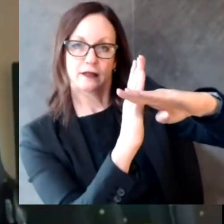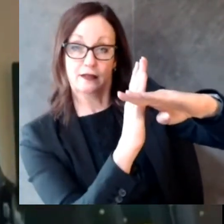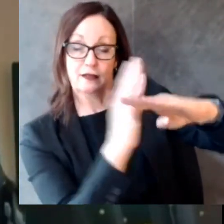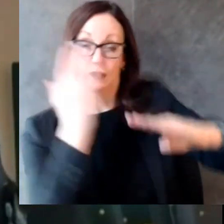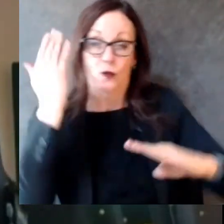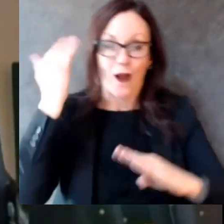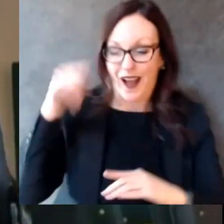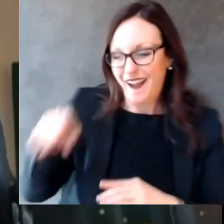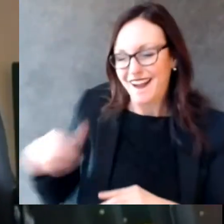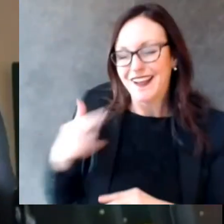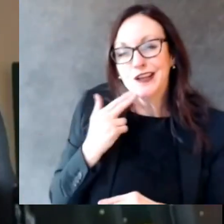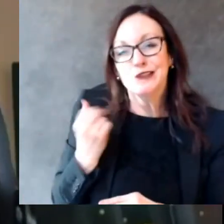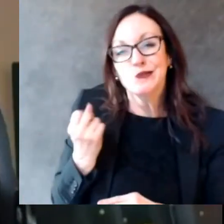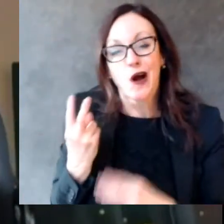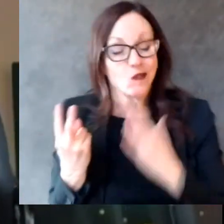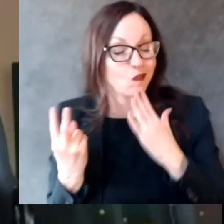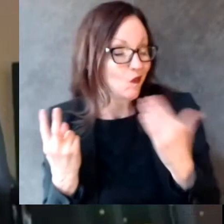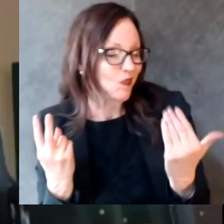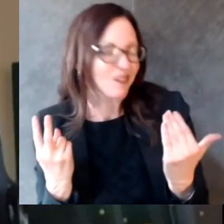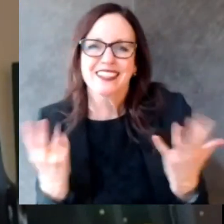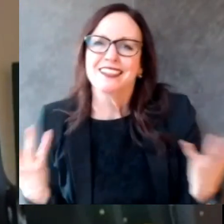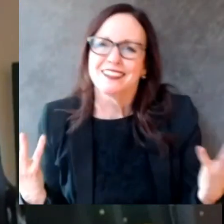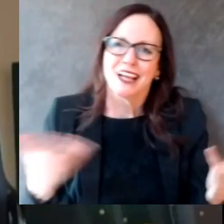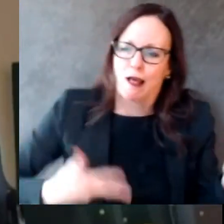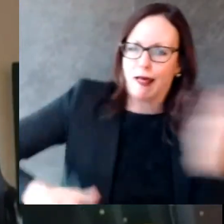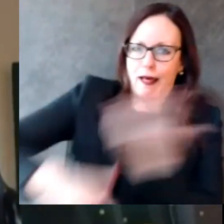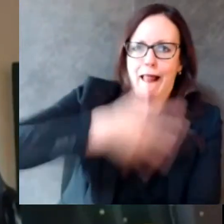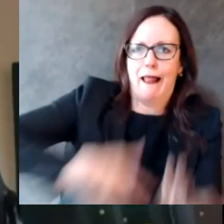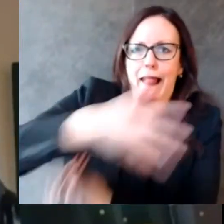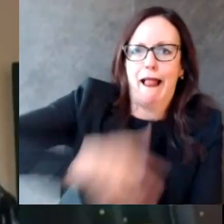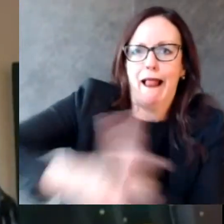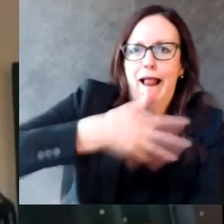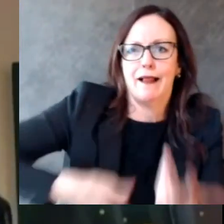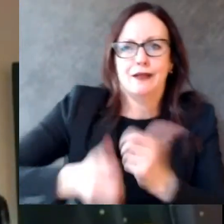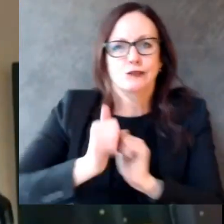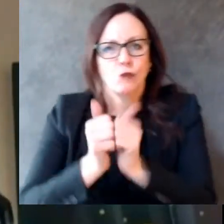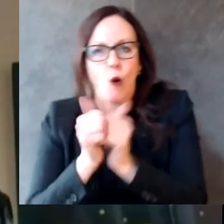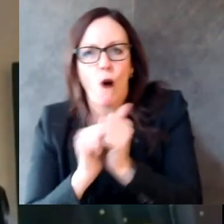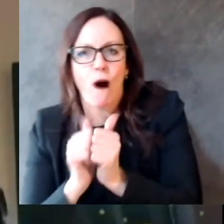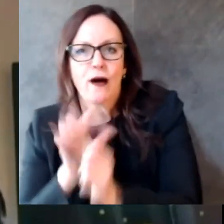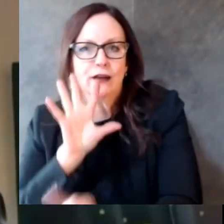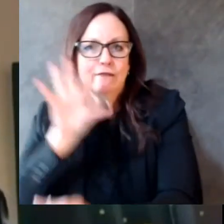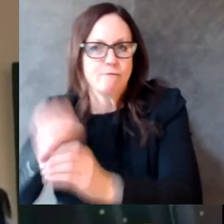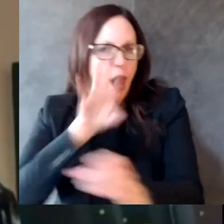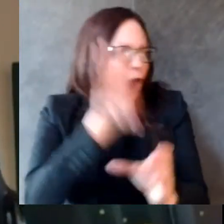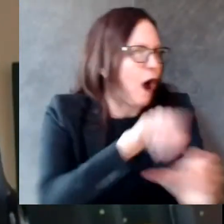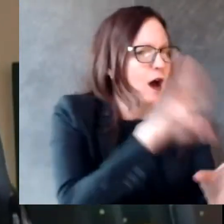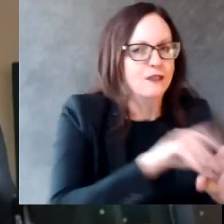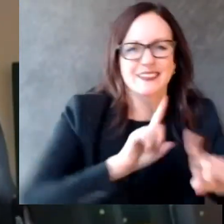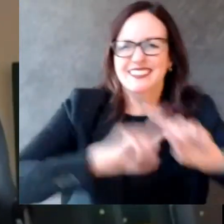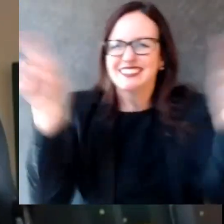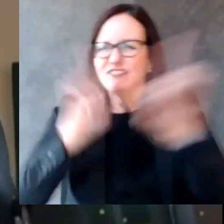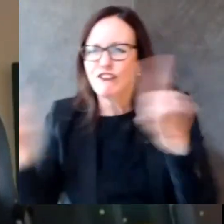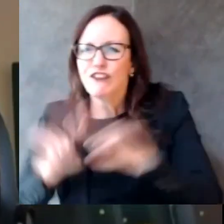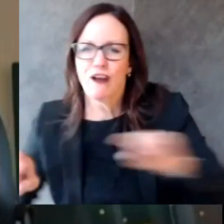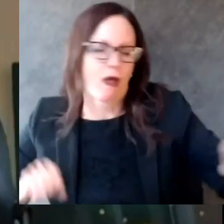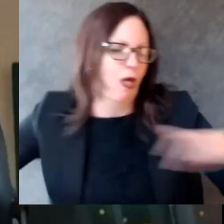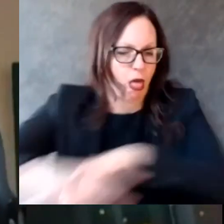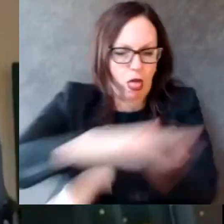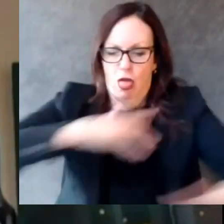of vaccinating 80% of the eligible population, we're actually doing much better. We have